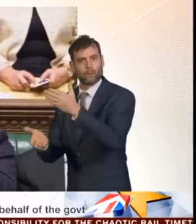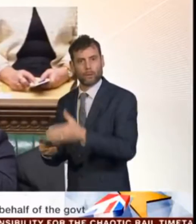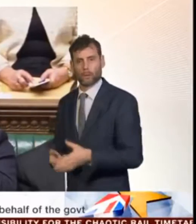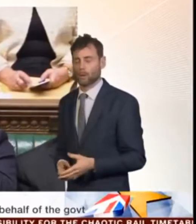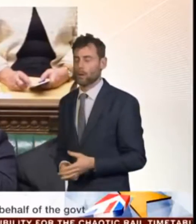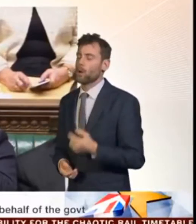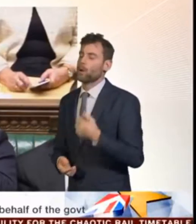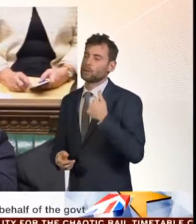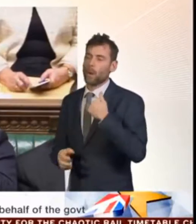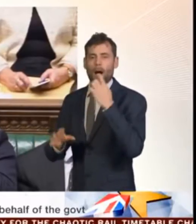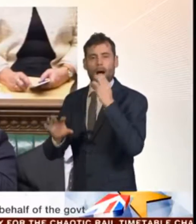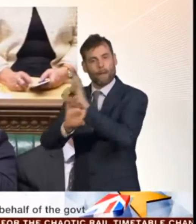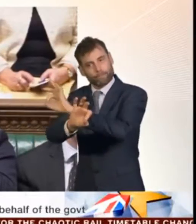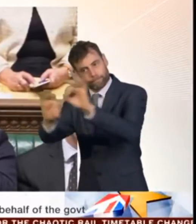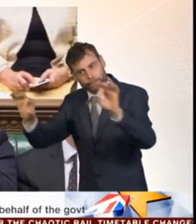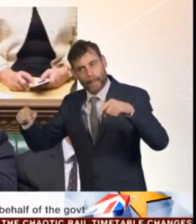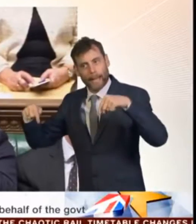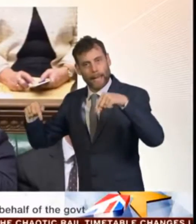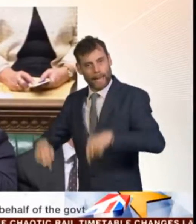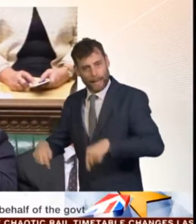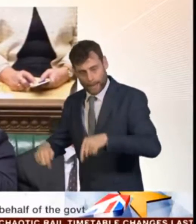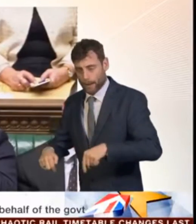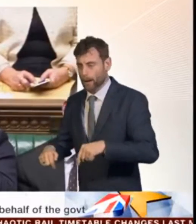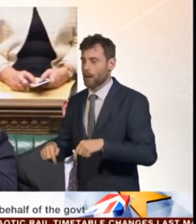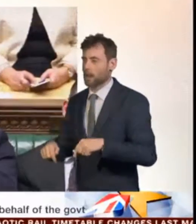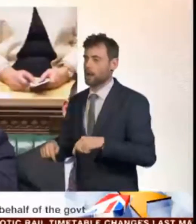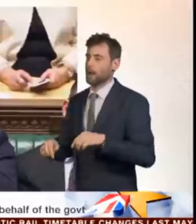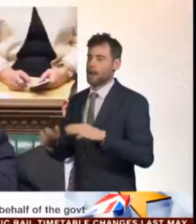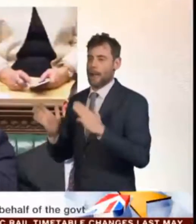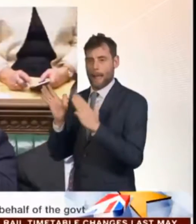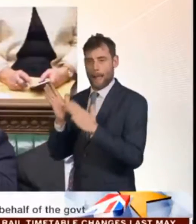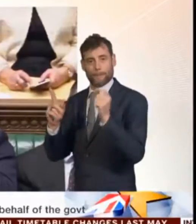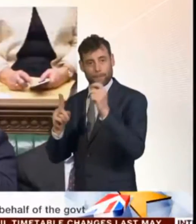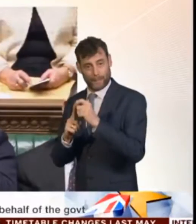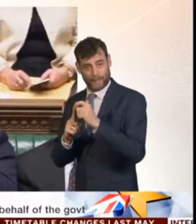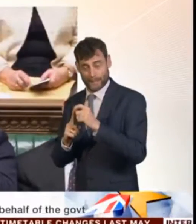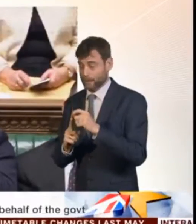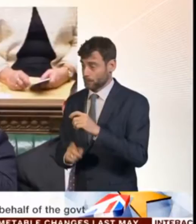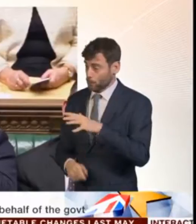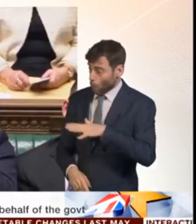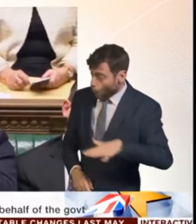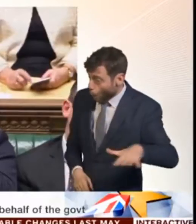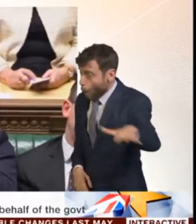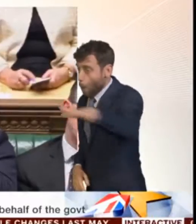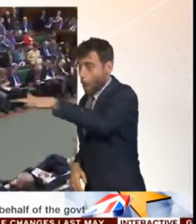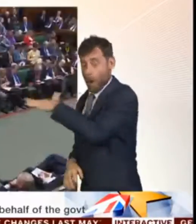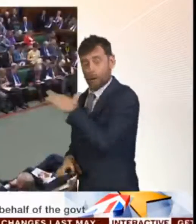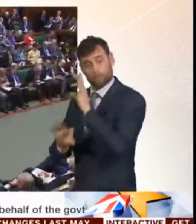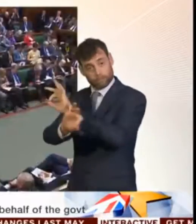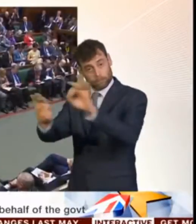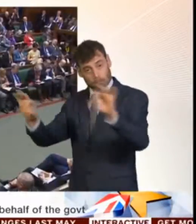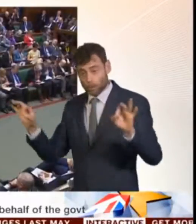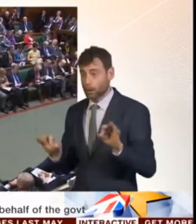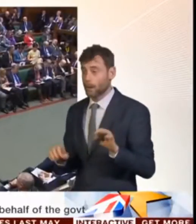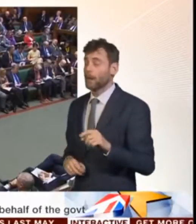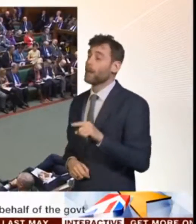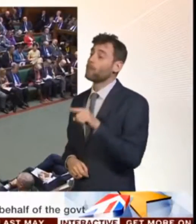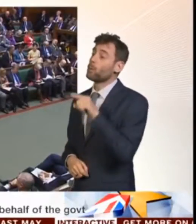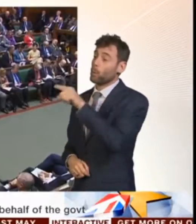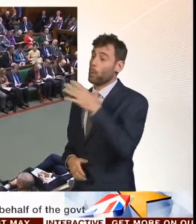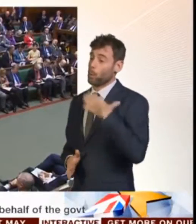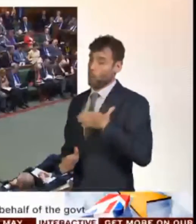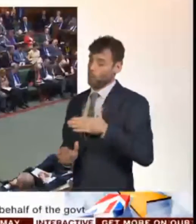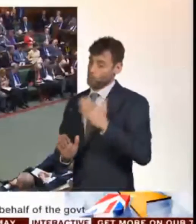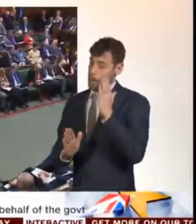I appeal to all of those honourable members right across this House that if they seek to pass this